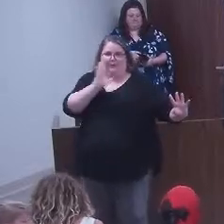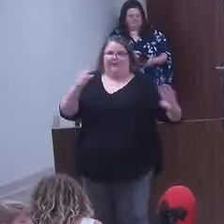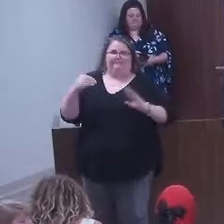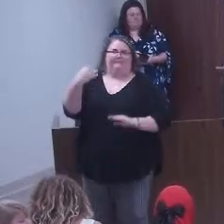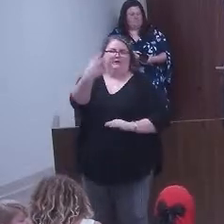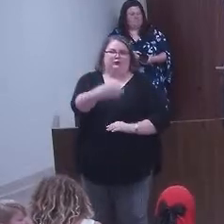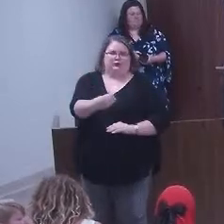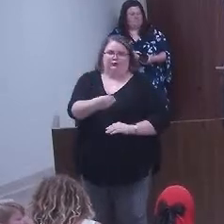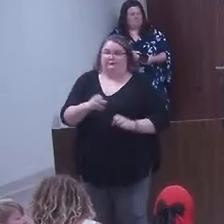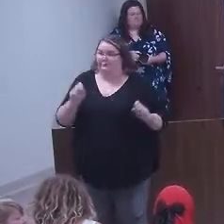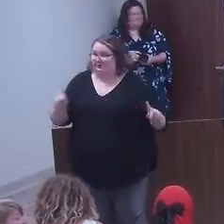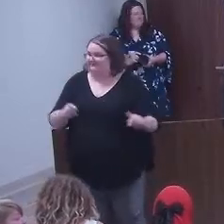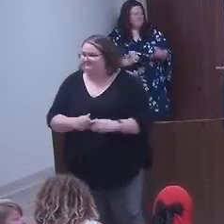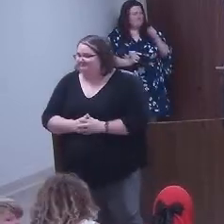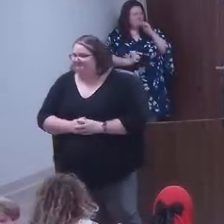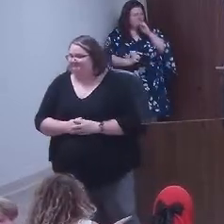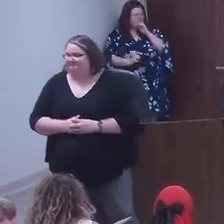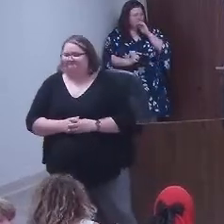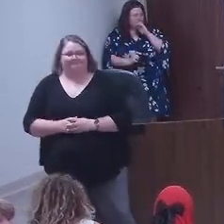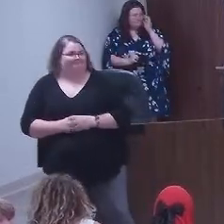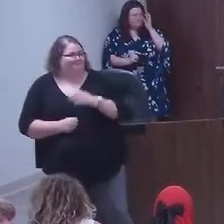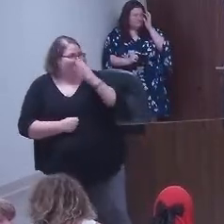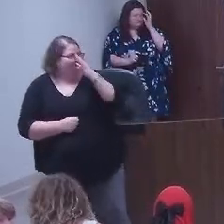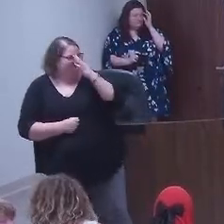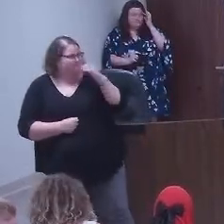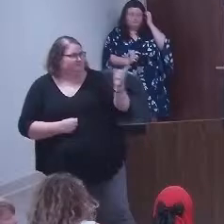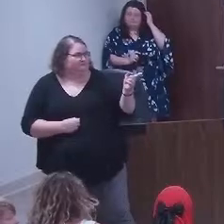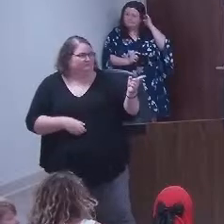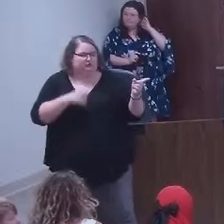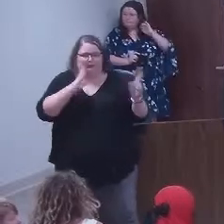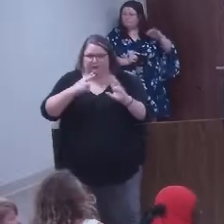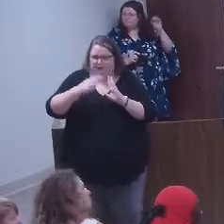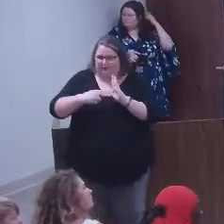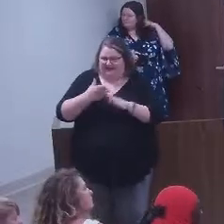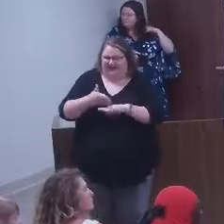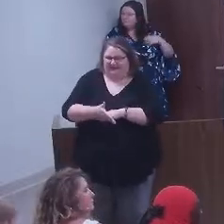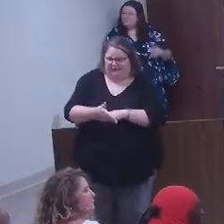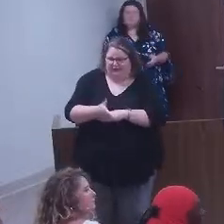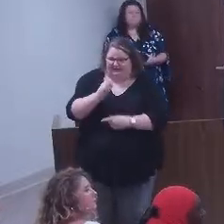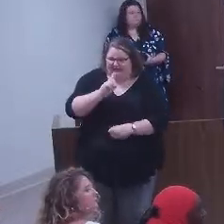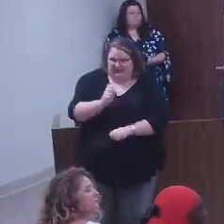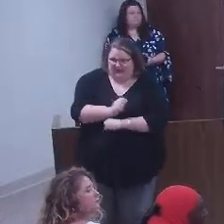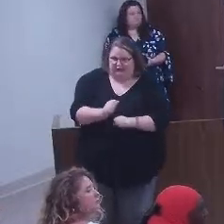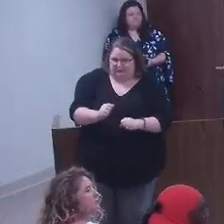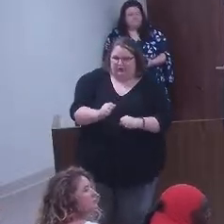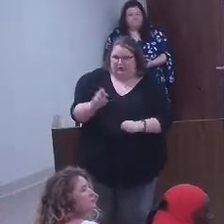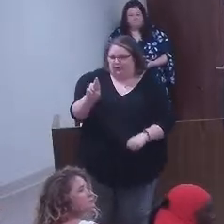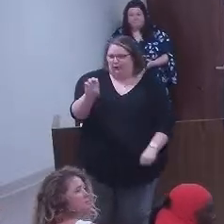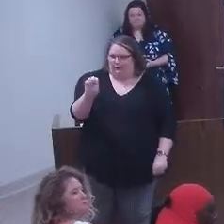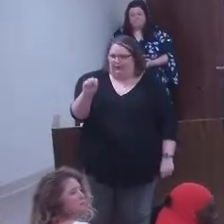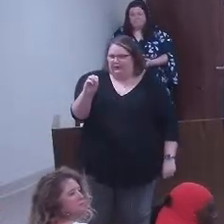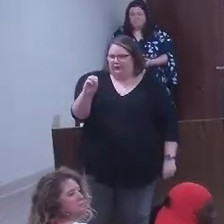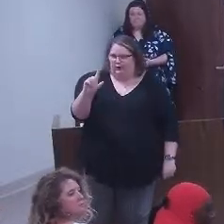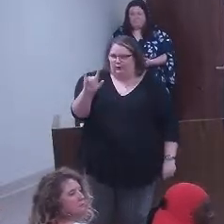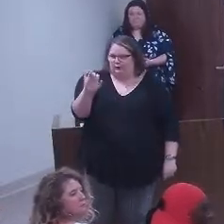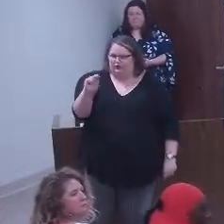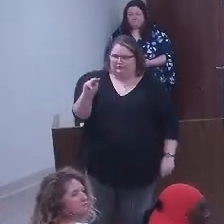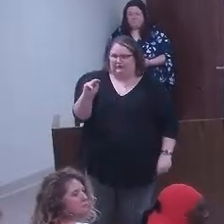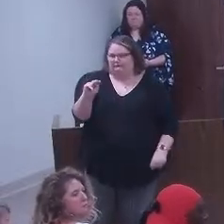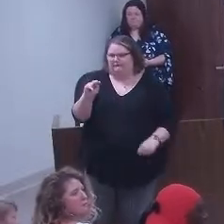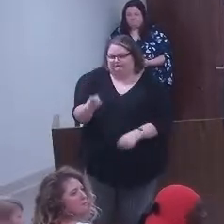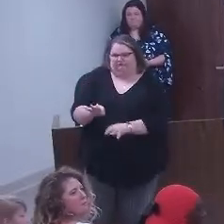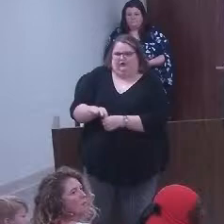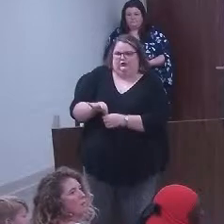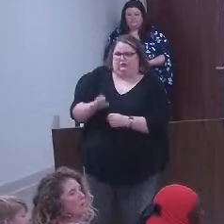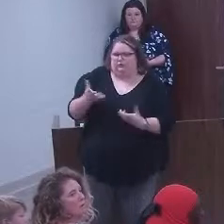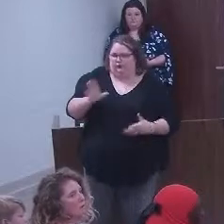I'm sorry. I think you're going to read it afterwards. The resolution will be afterwards. Yep. Okay.